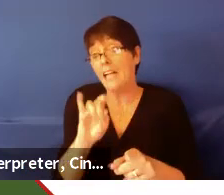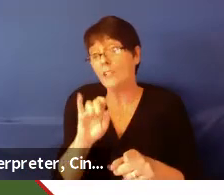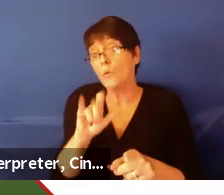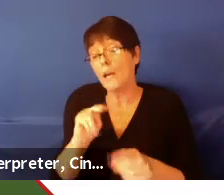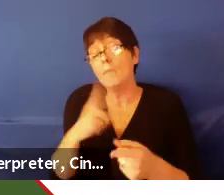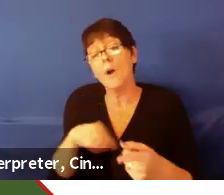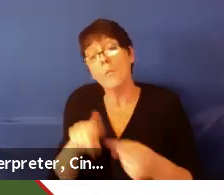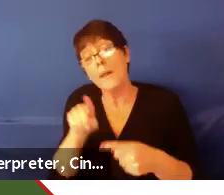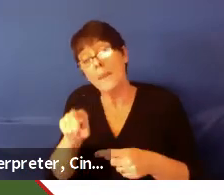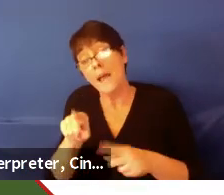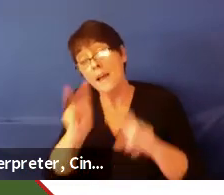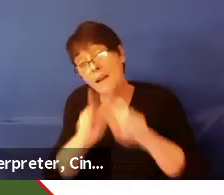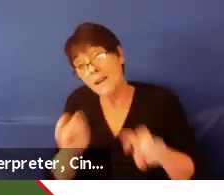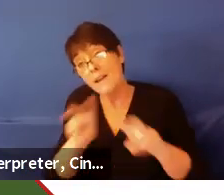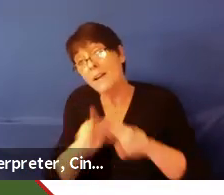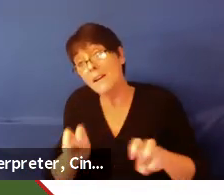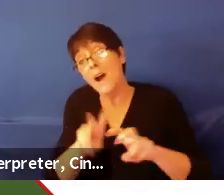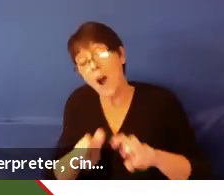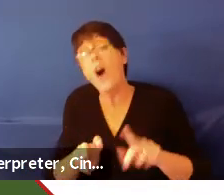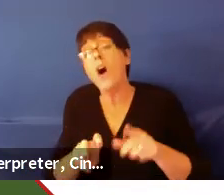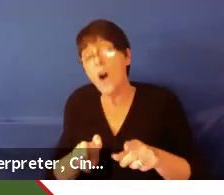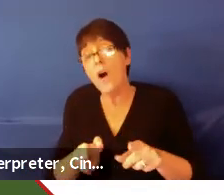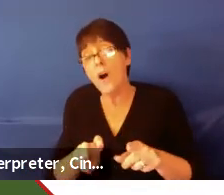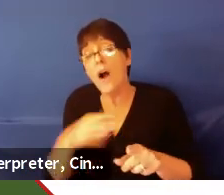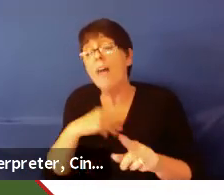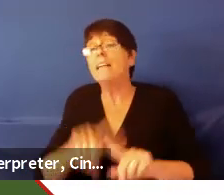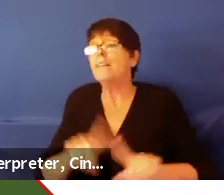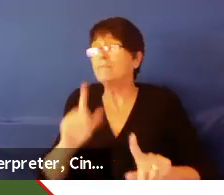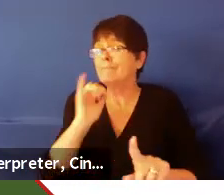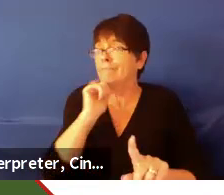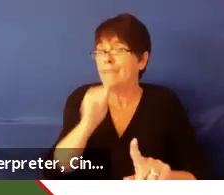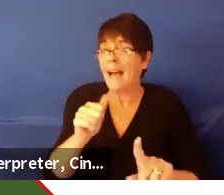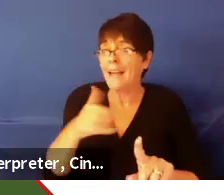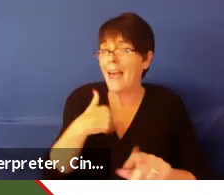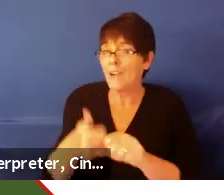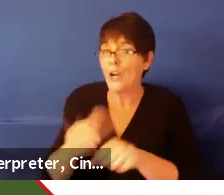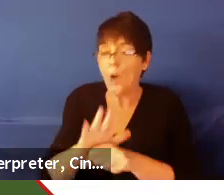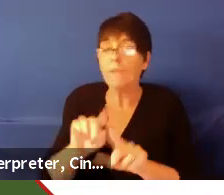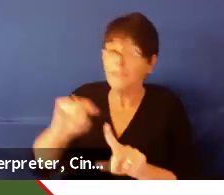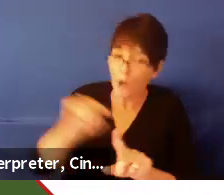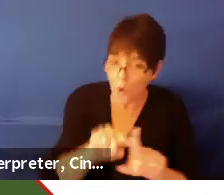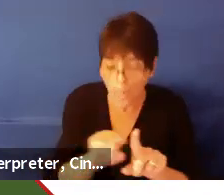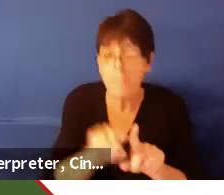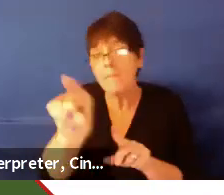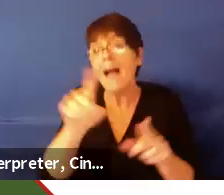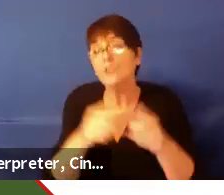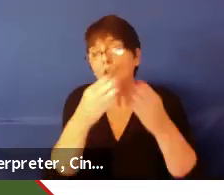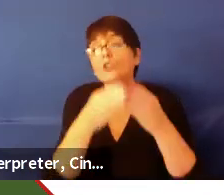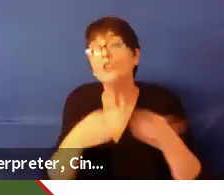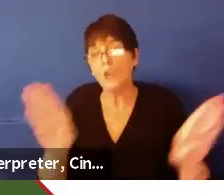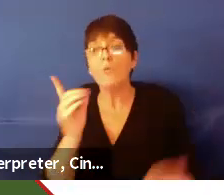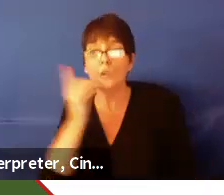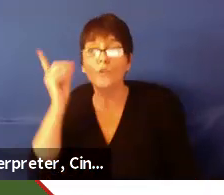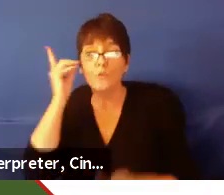the healthcare professional finds out that there's an alternate diagnosis, they're going to be directed into the general dormitory